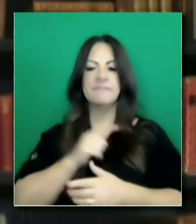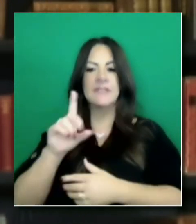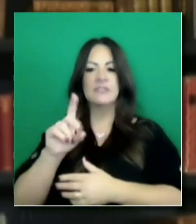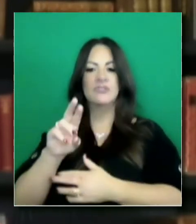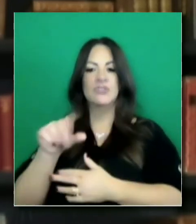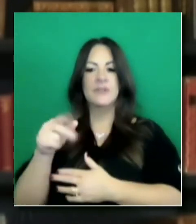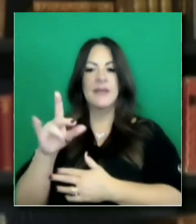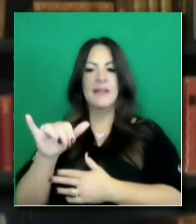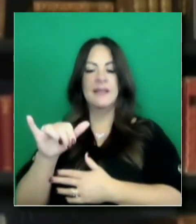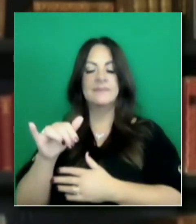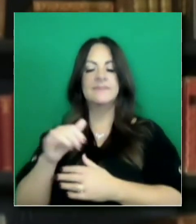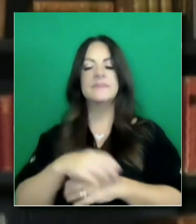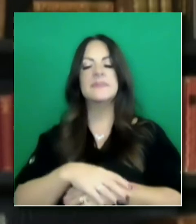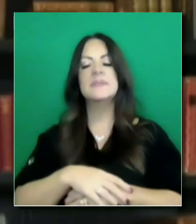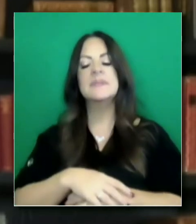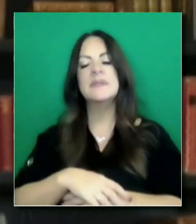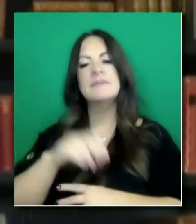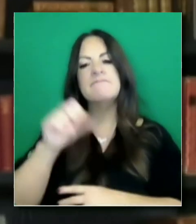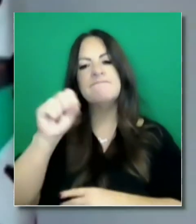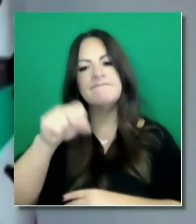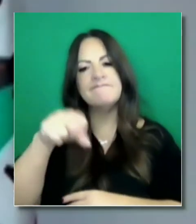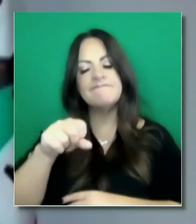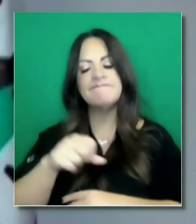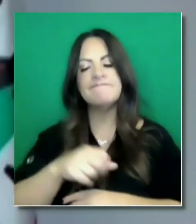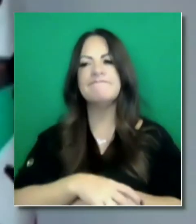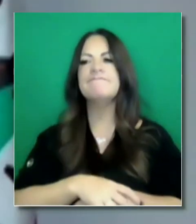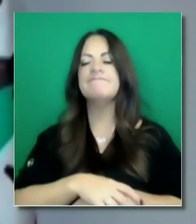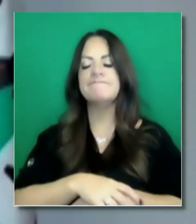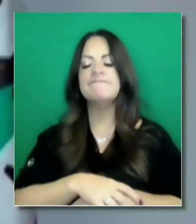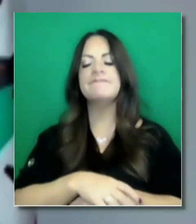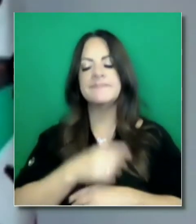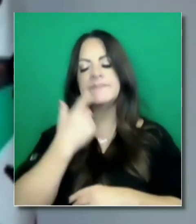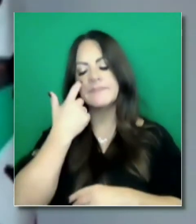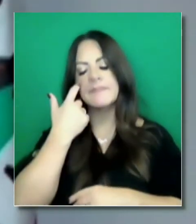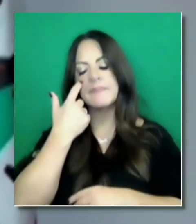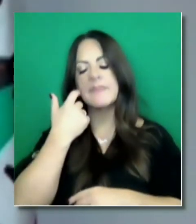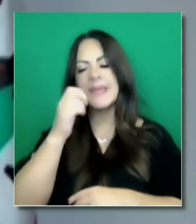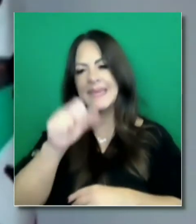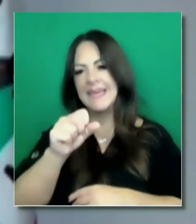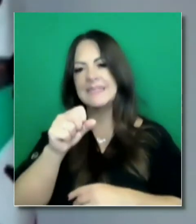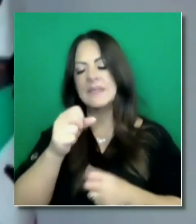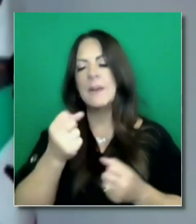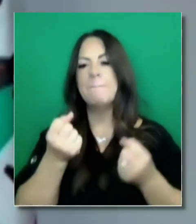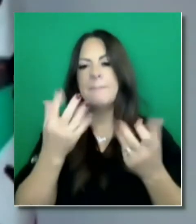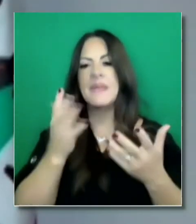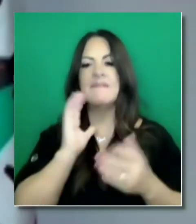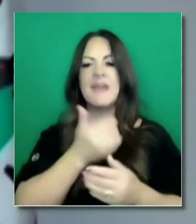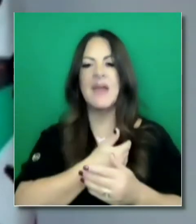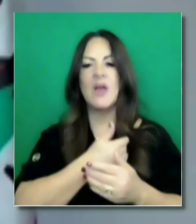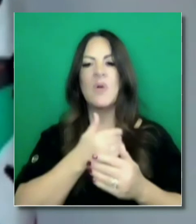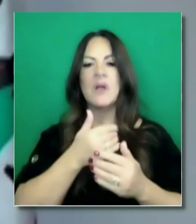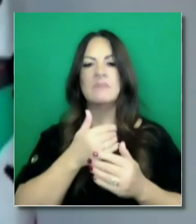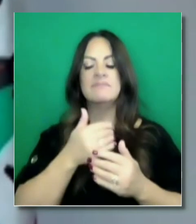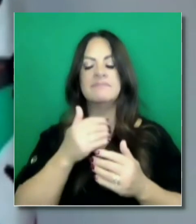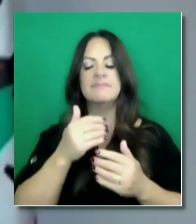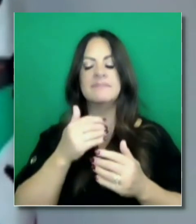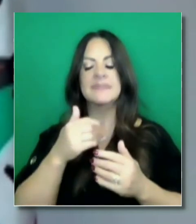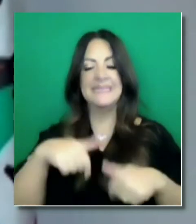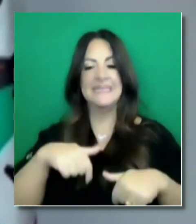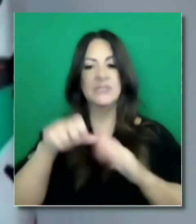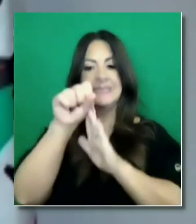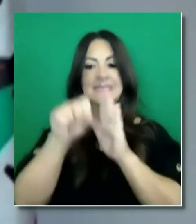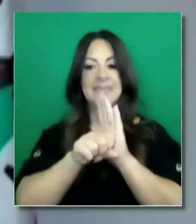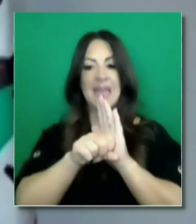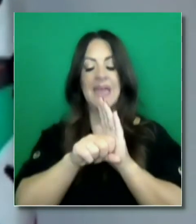hit major points. I would just say that, included in some of the state's opportunities is